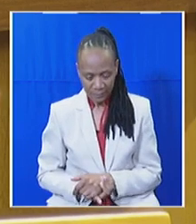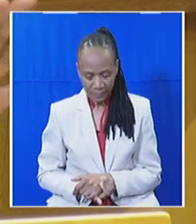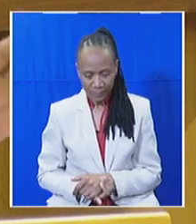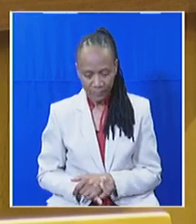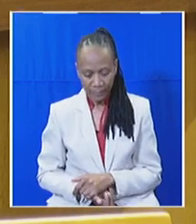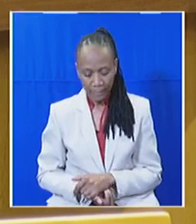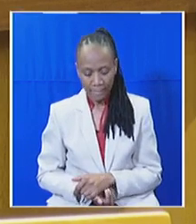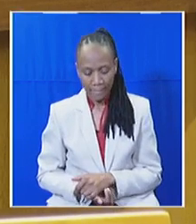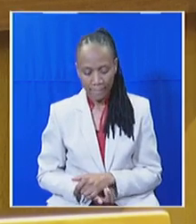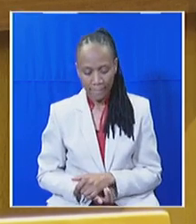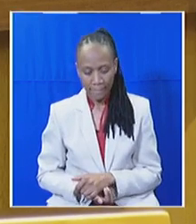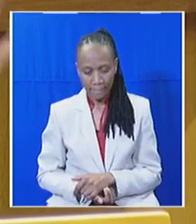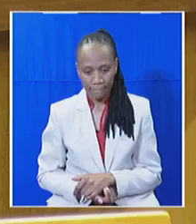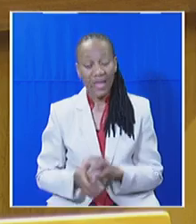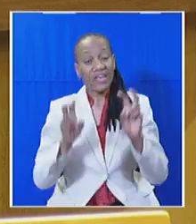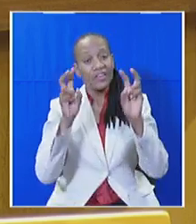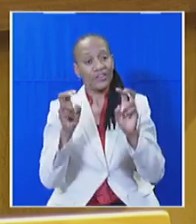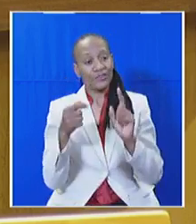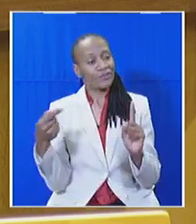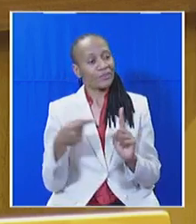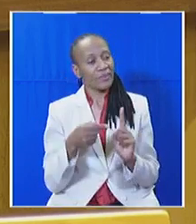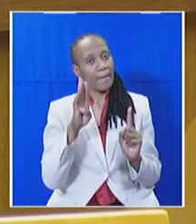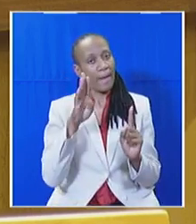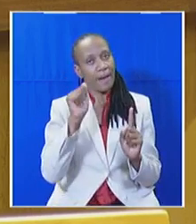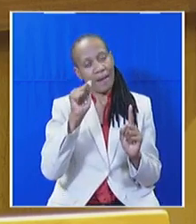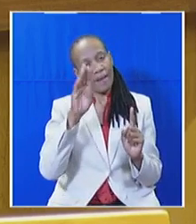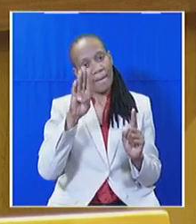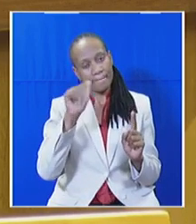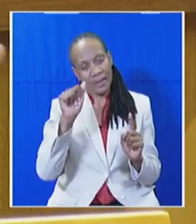While on the matter of al-Bashir, we can talk more about that.